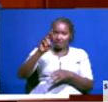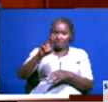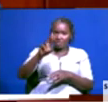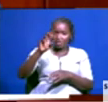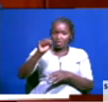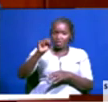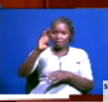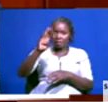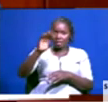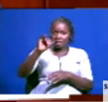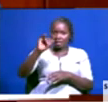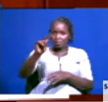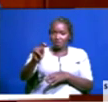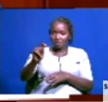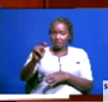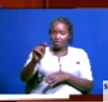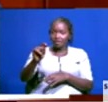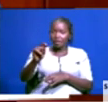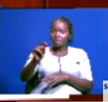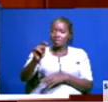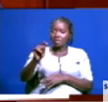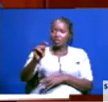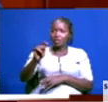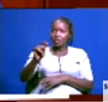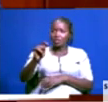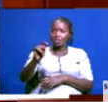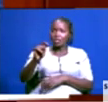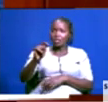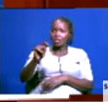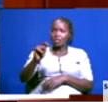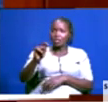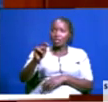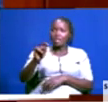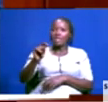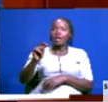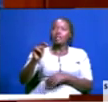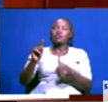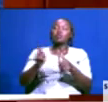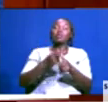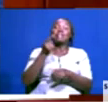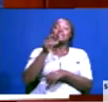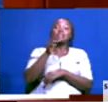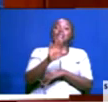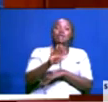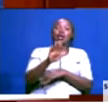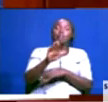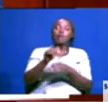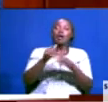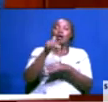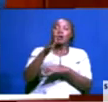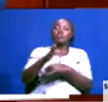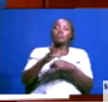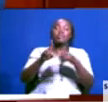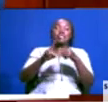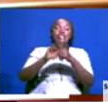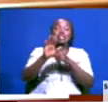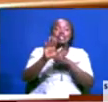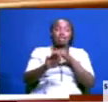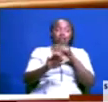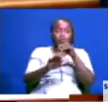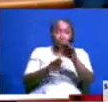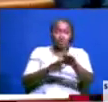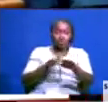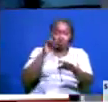is the first step out of the 6 steps